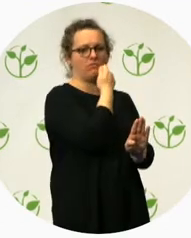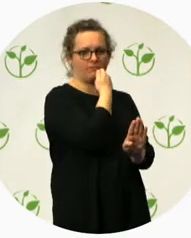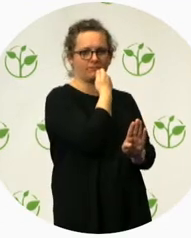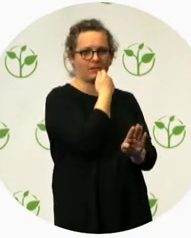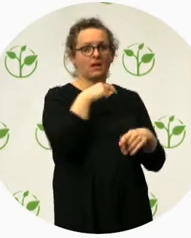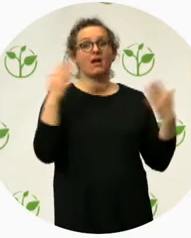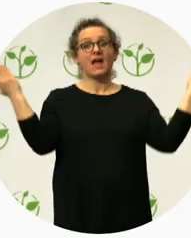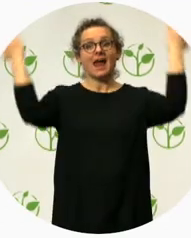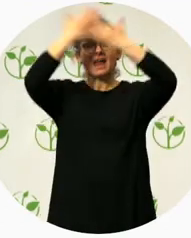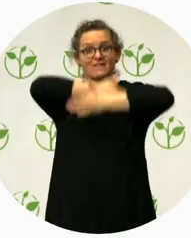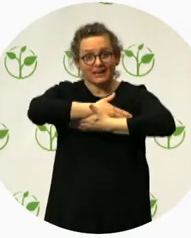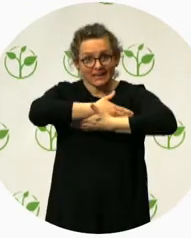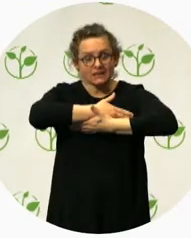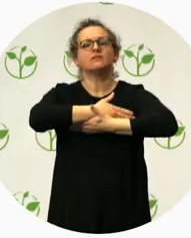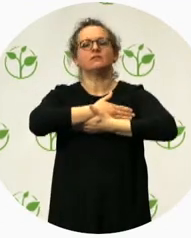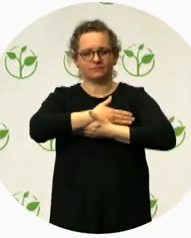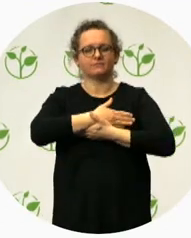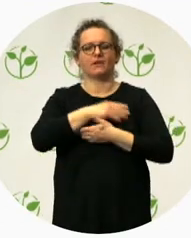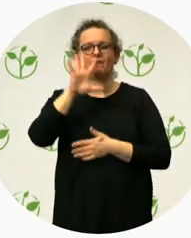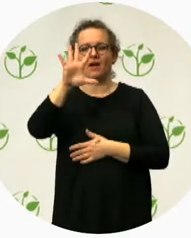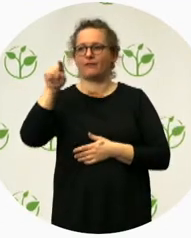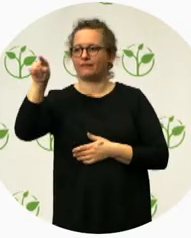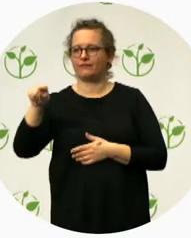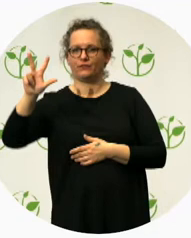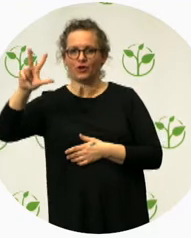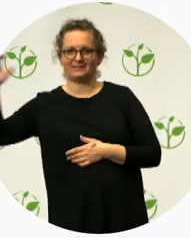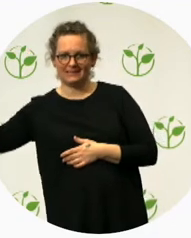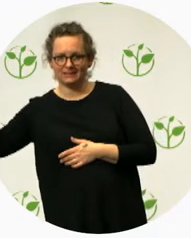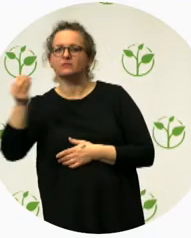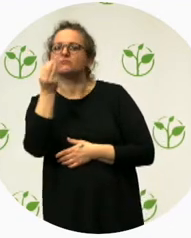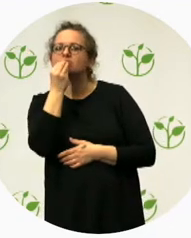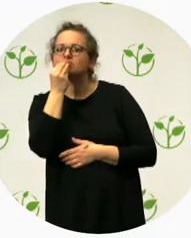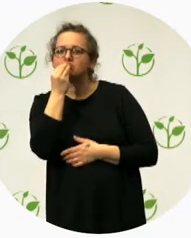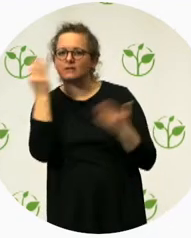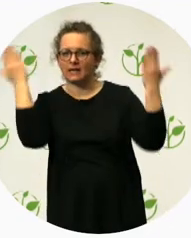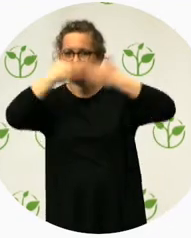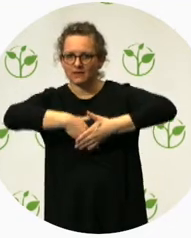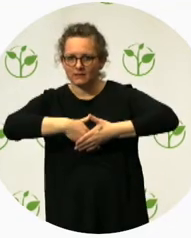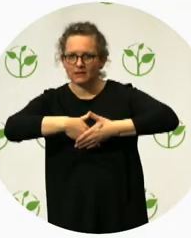the award ceremony, so you know that. Now, last but not least, our famous exhibition. Do you want to tell us a little bit about that?